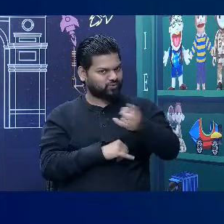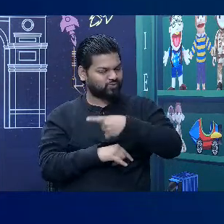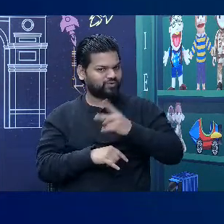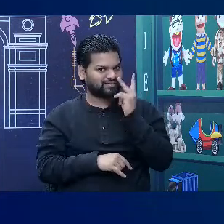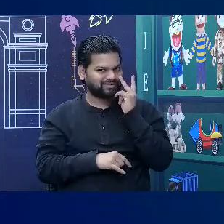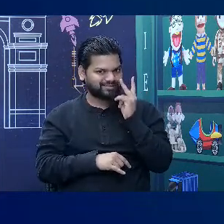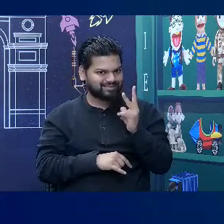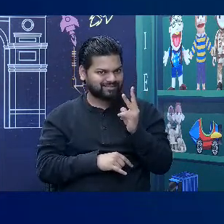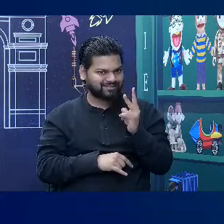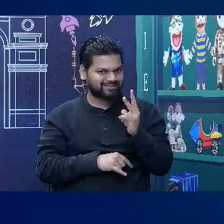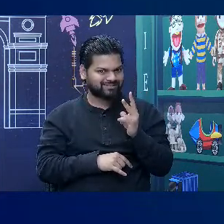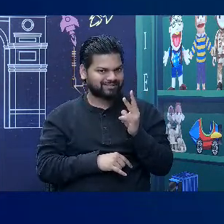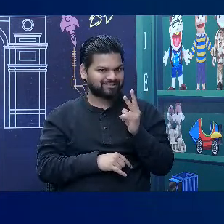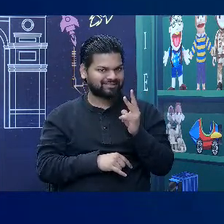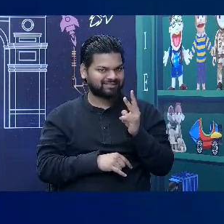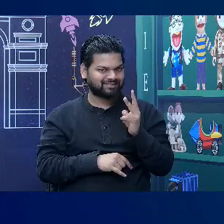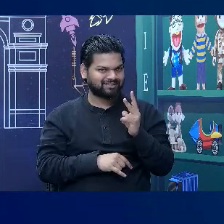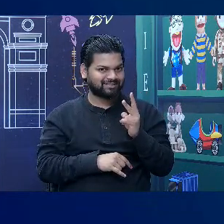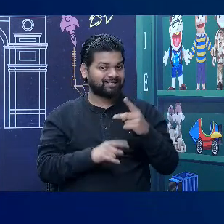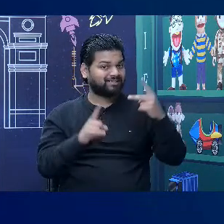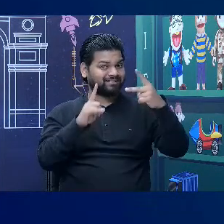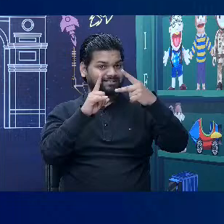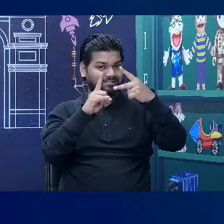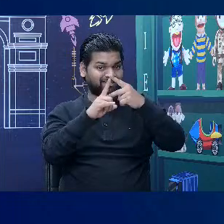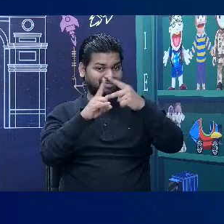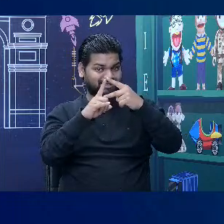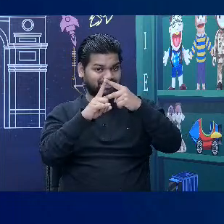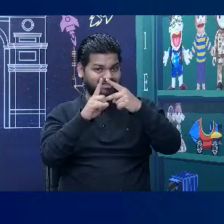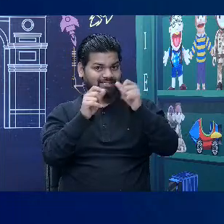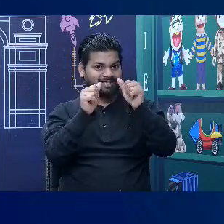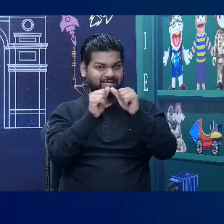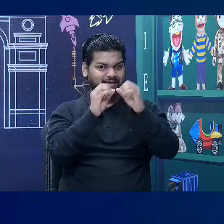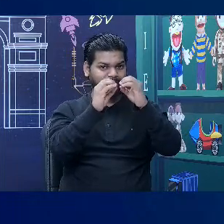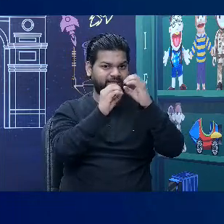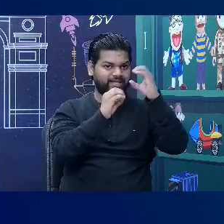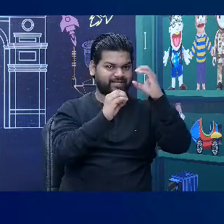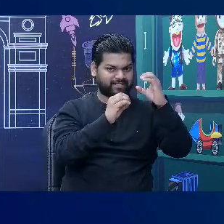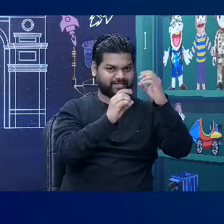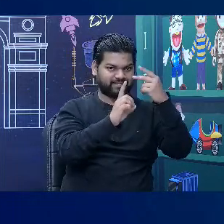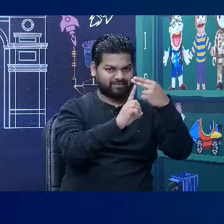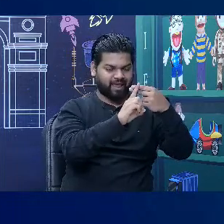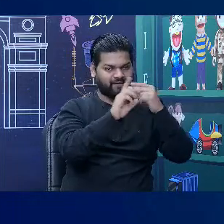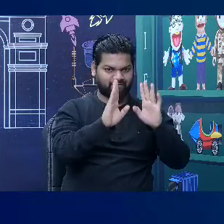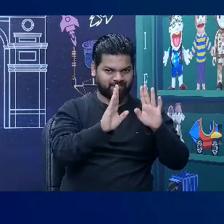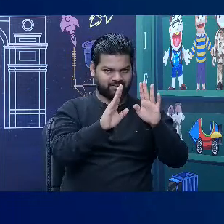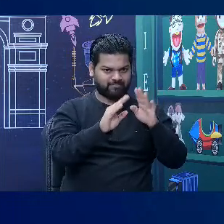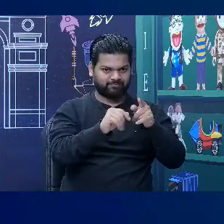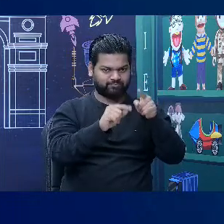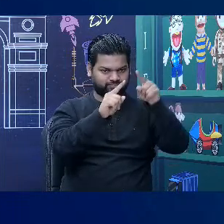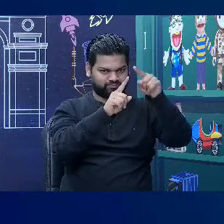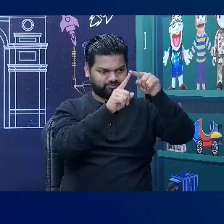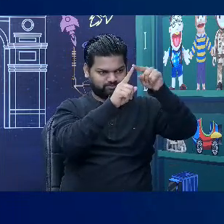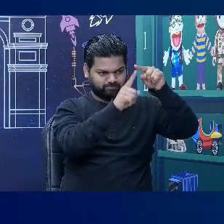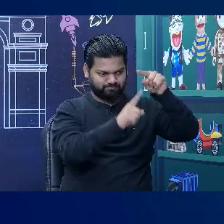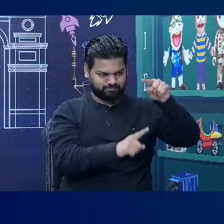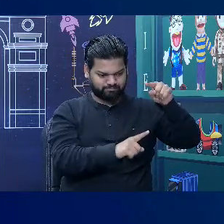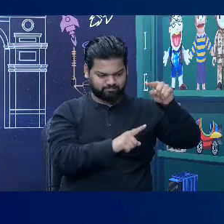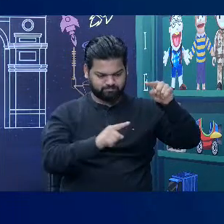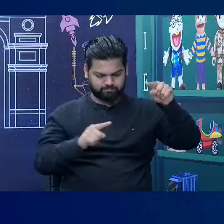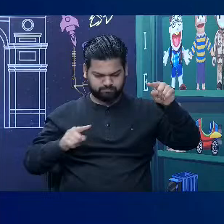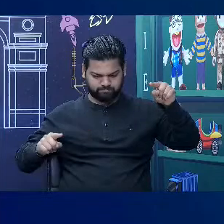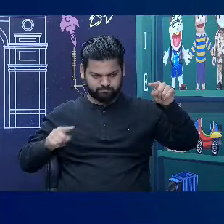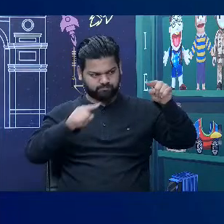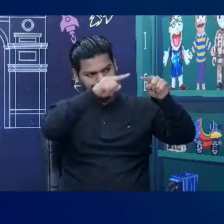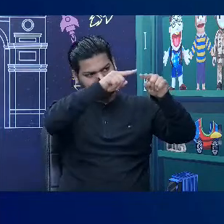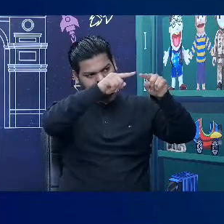an elevated right triangle which the inclusive classroom, we can take this, teacher can prepare this and